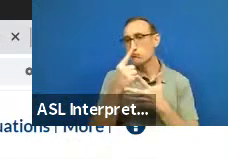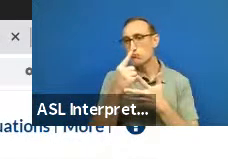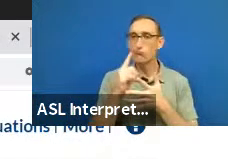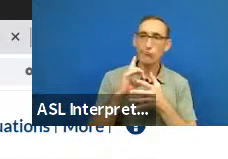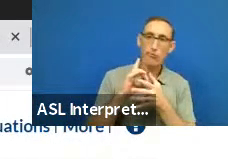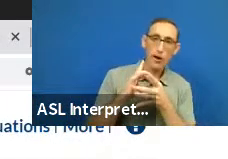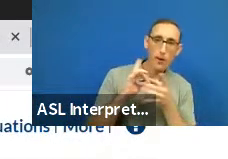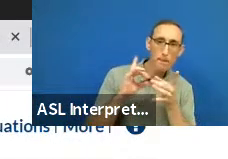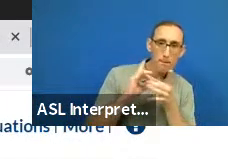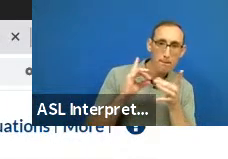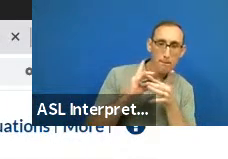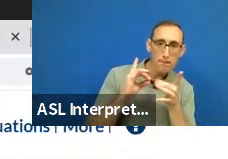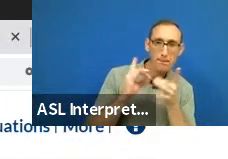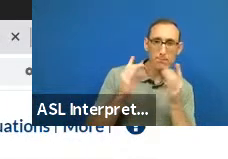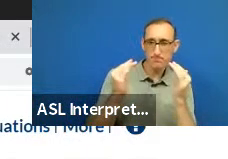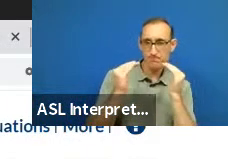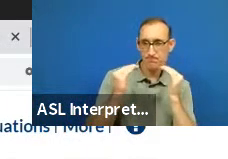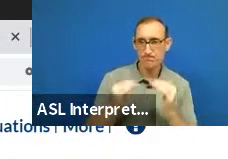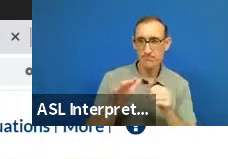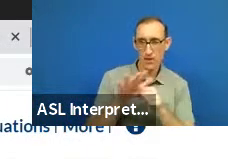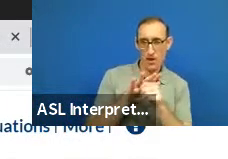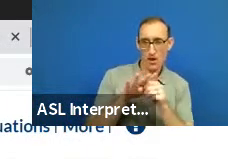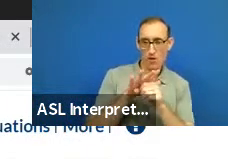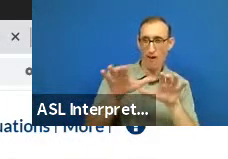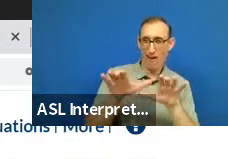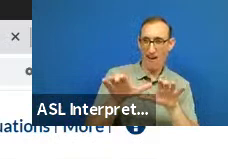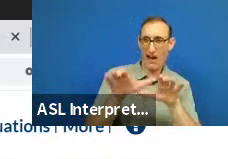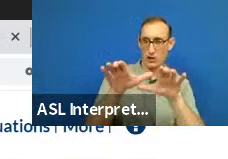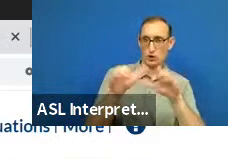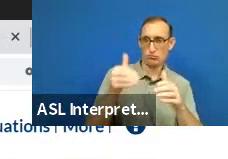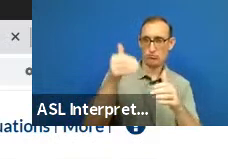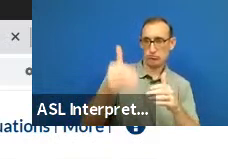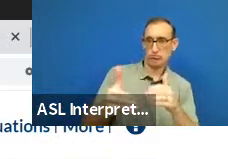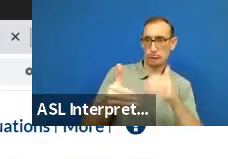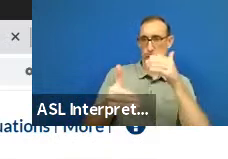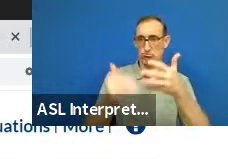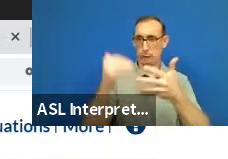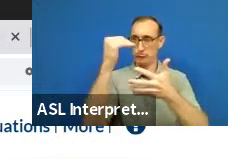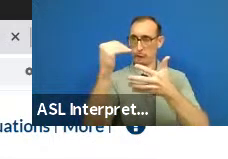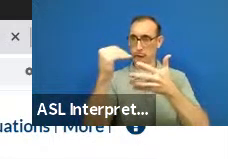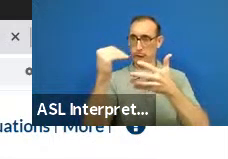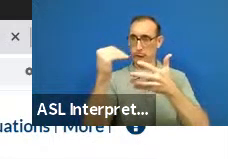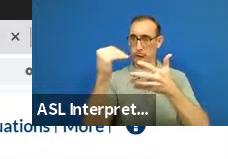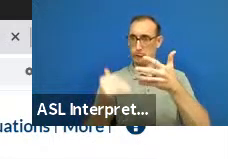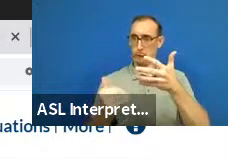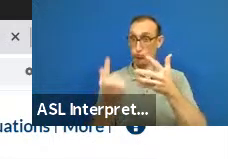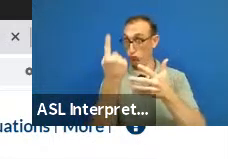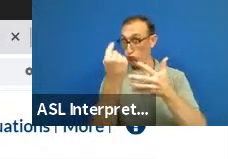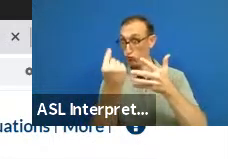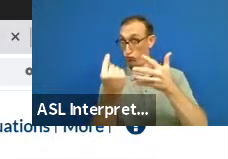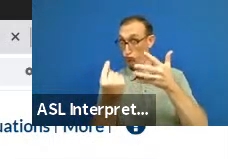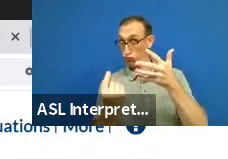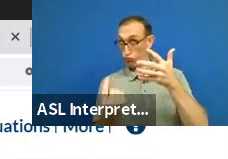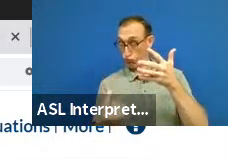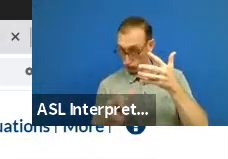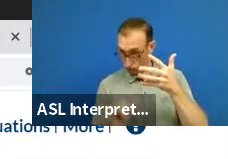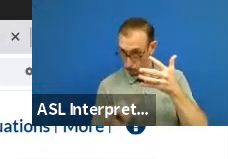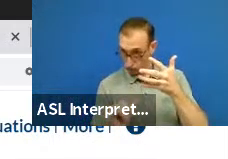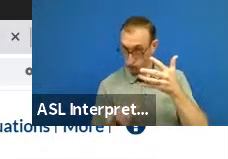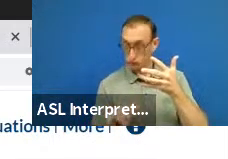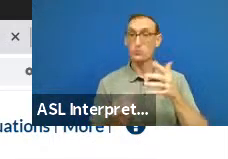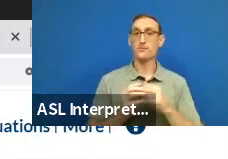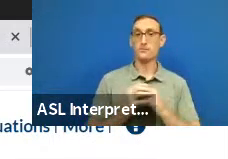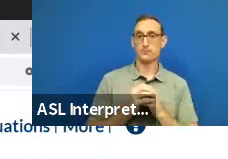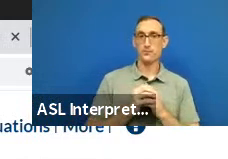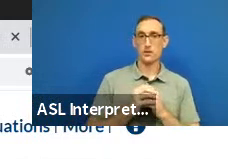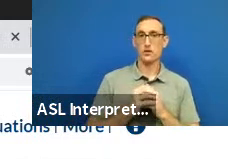action steps. And so in the review comments, we basically like synthesize the stuff that we